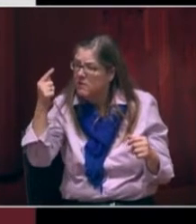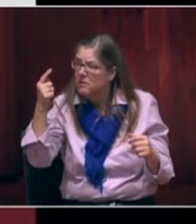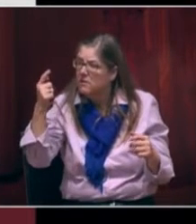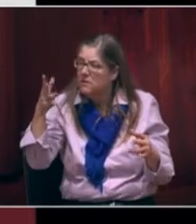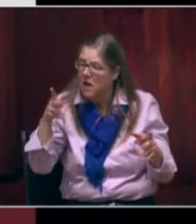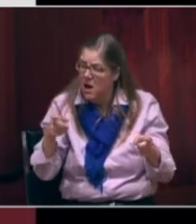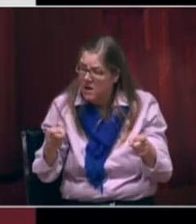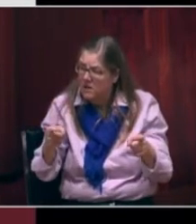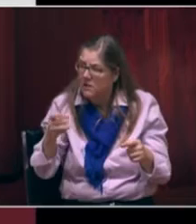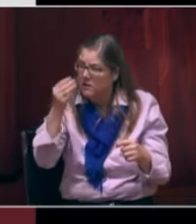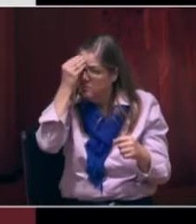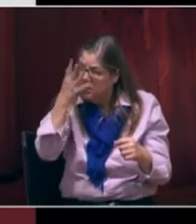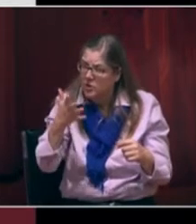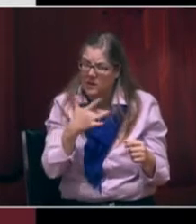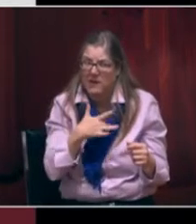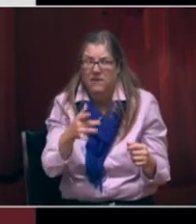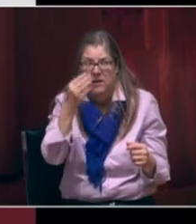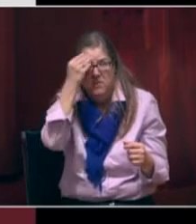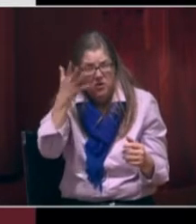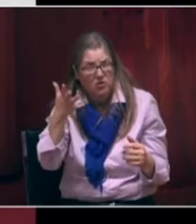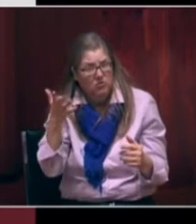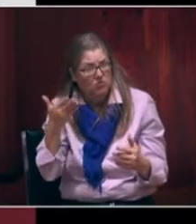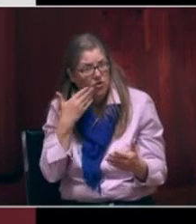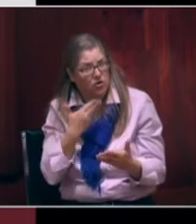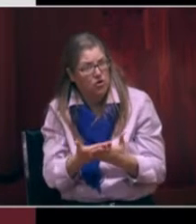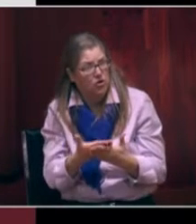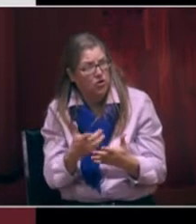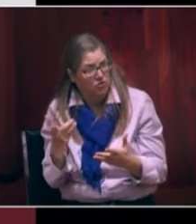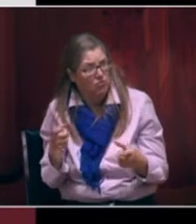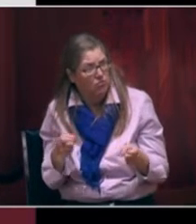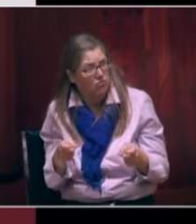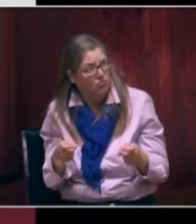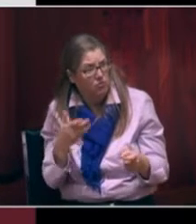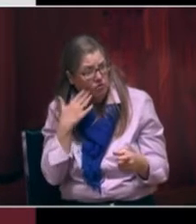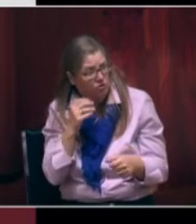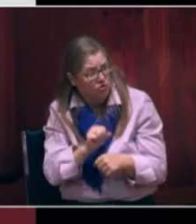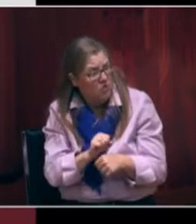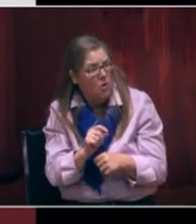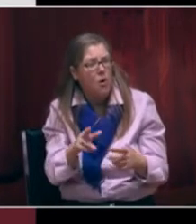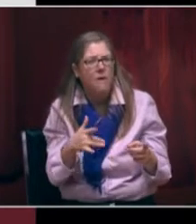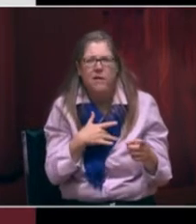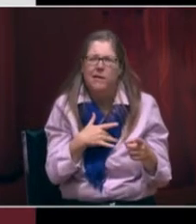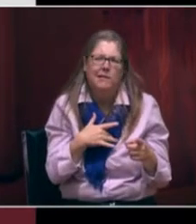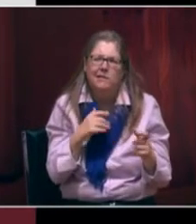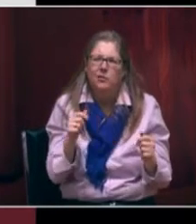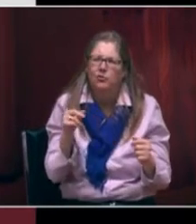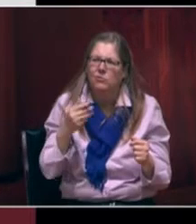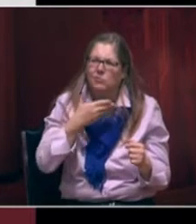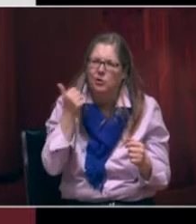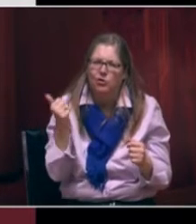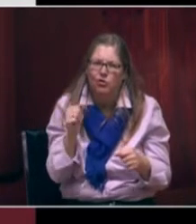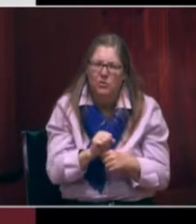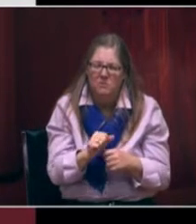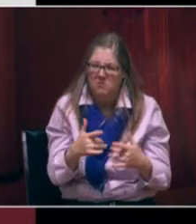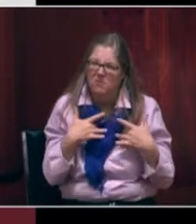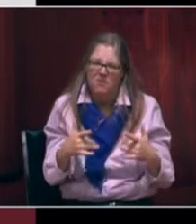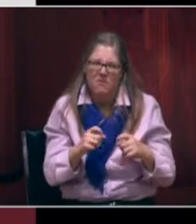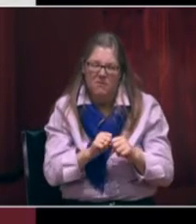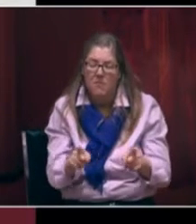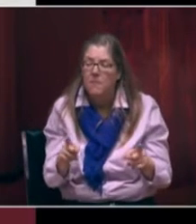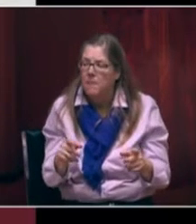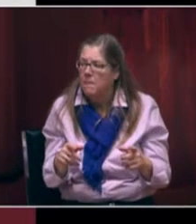handling information, sensitive information, in a good way? Do you think we're doing a good job, or do you think we could probably do a better job? Now, most of the folks in the room,